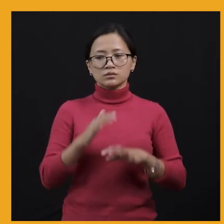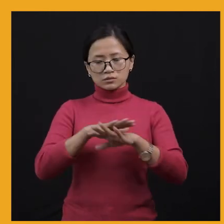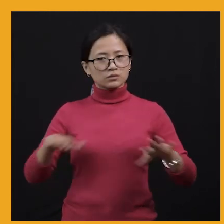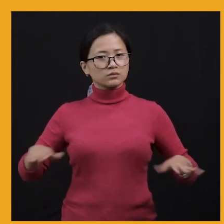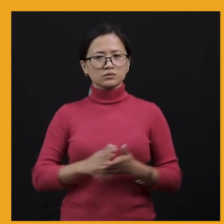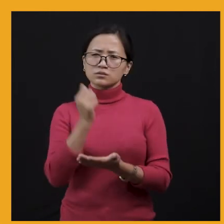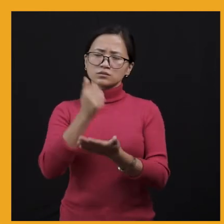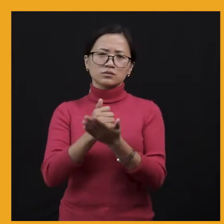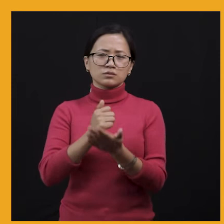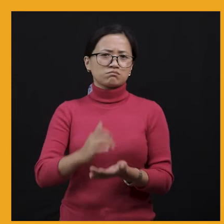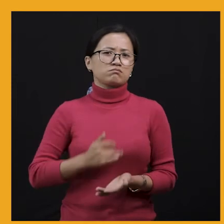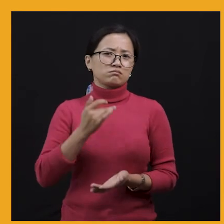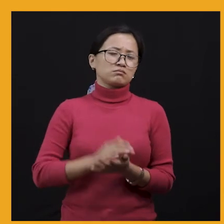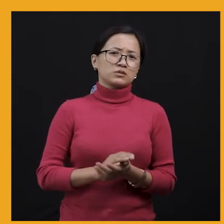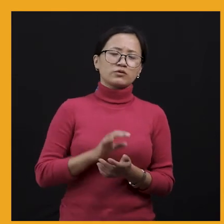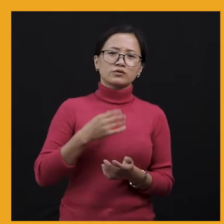we should not be selfish.